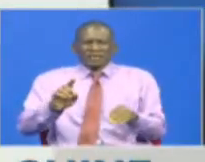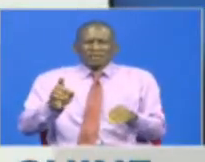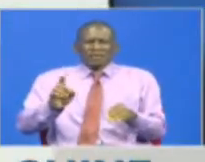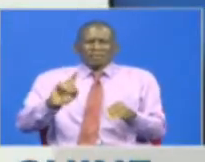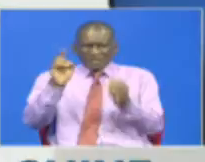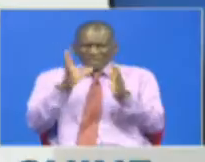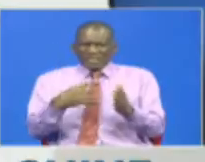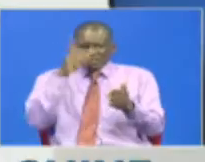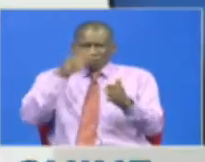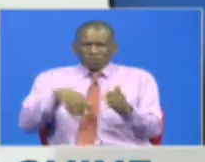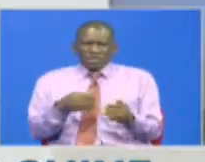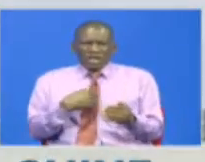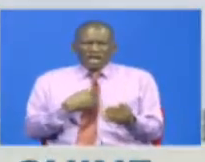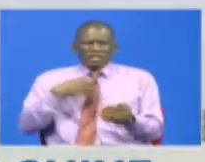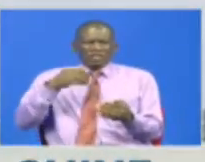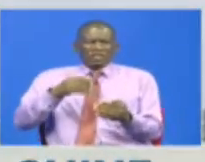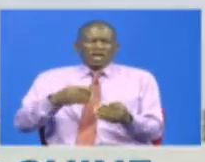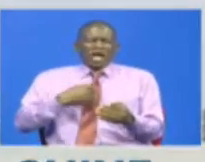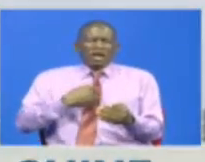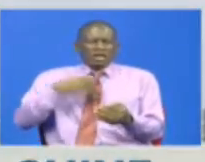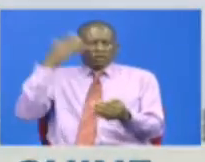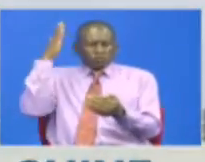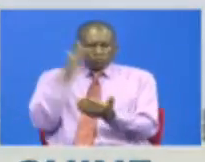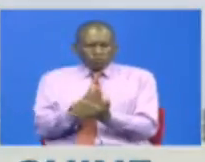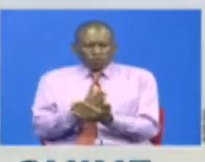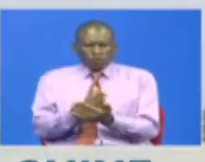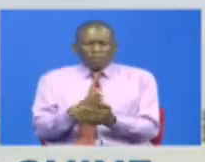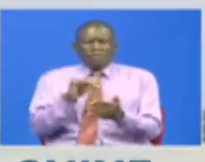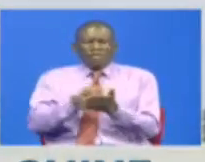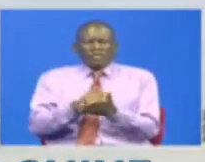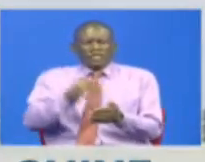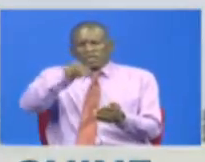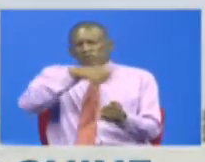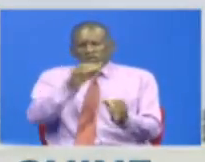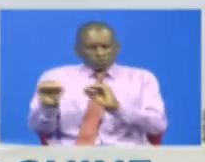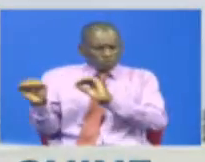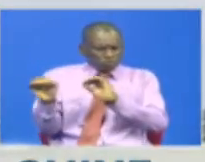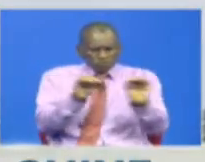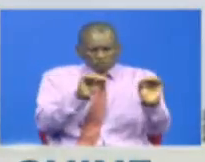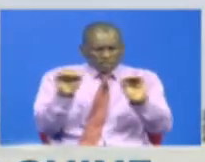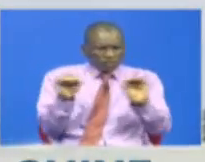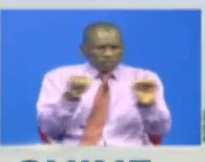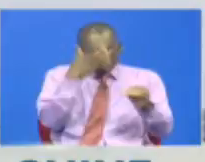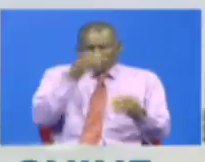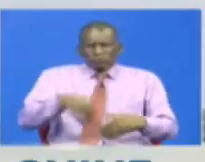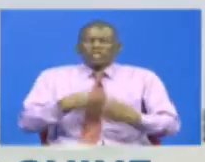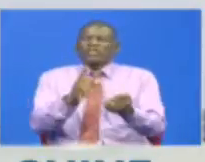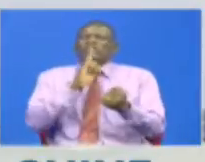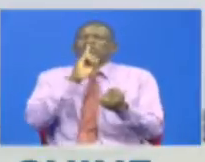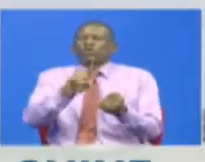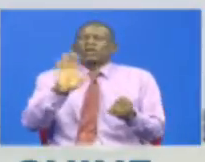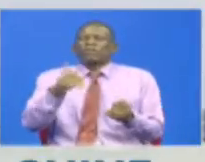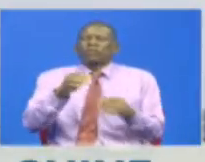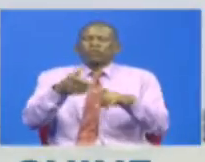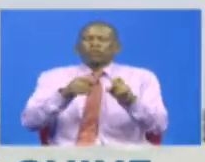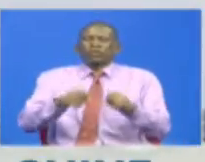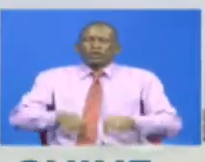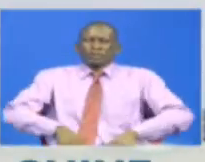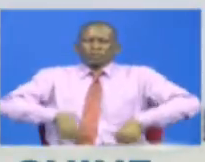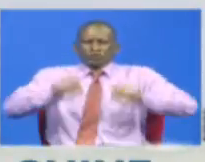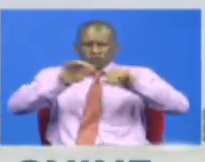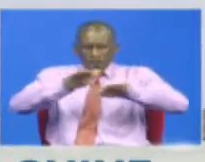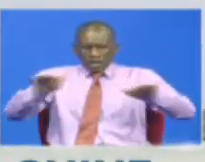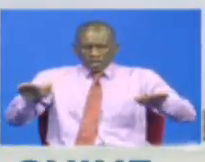to approve the irregular transfer because he received orders from Gashanja, and defying them would have been costly, he